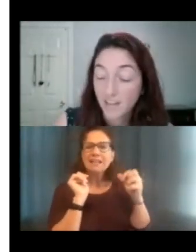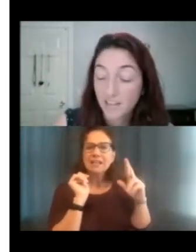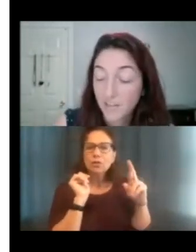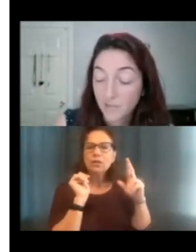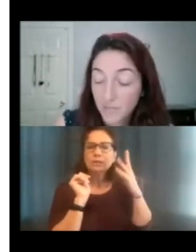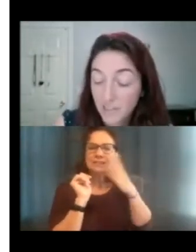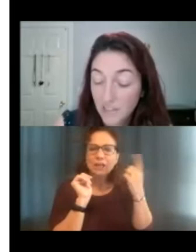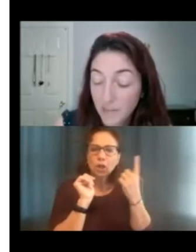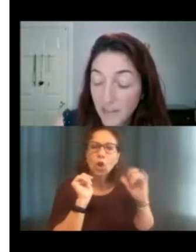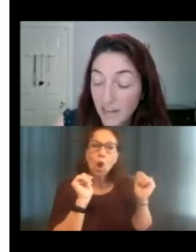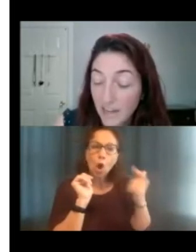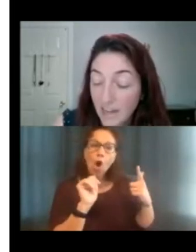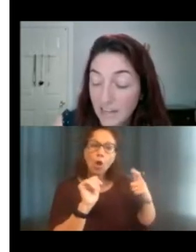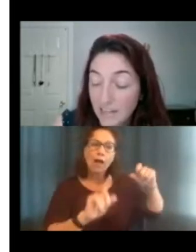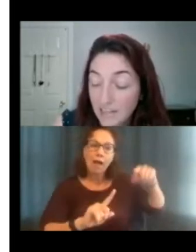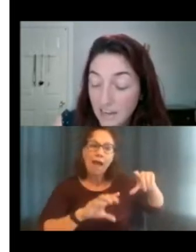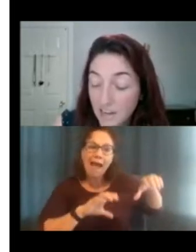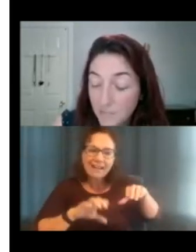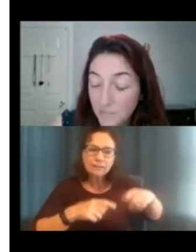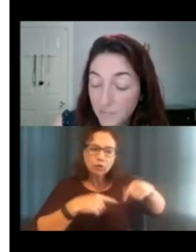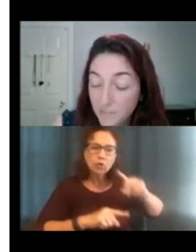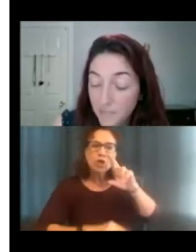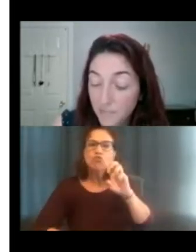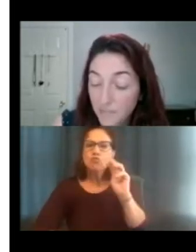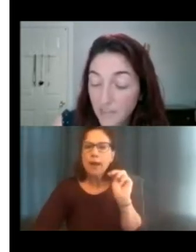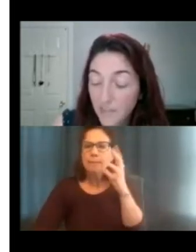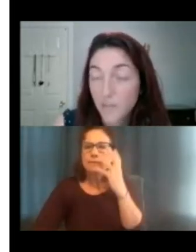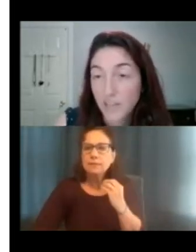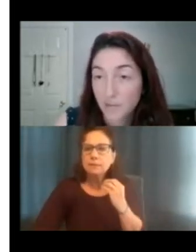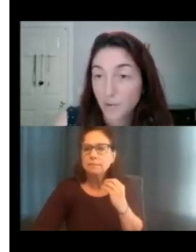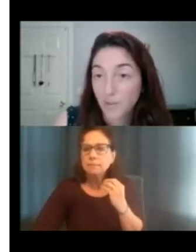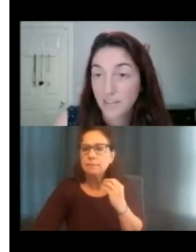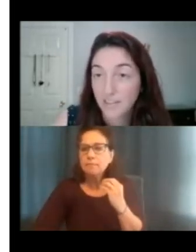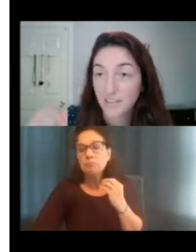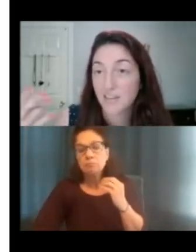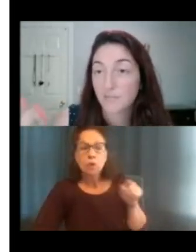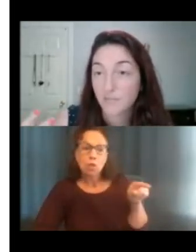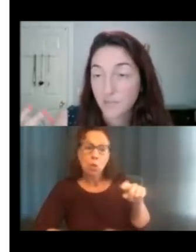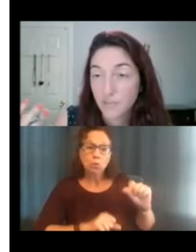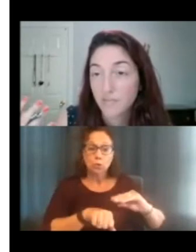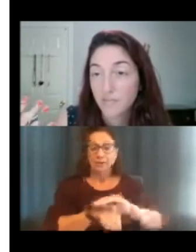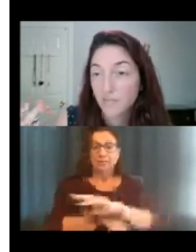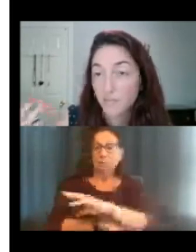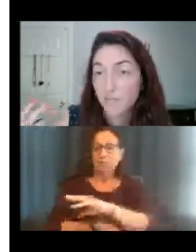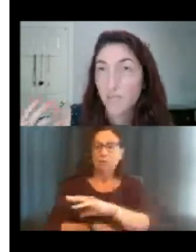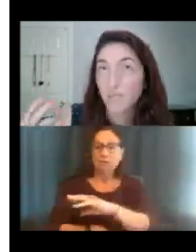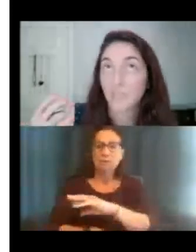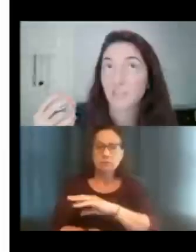all active in REM sleep and could play a role in this kind of